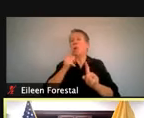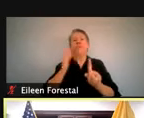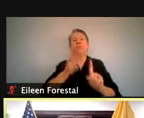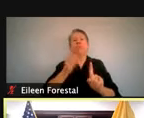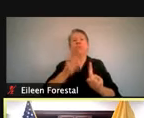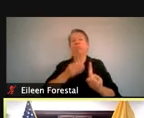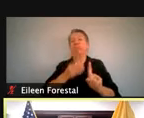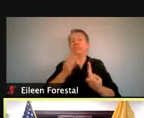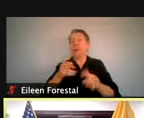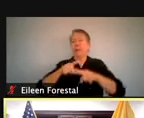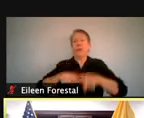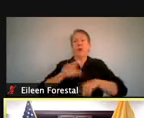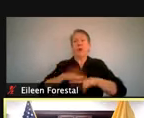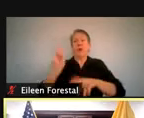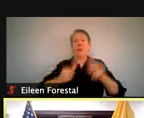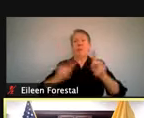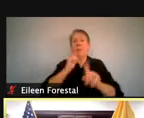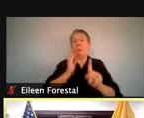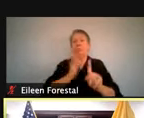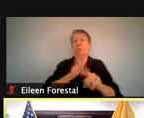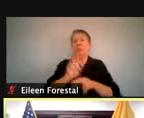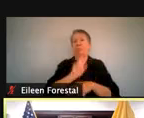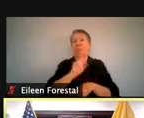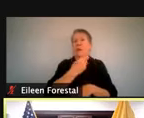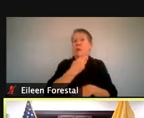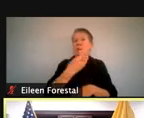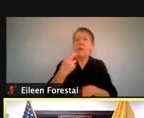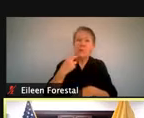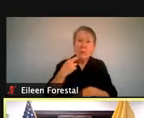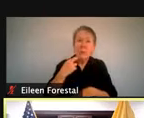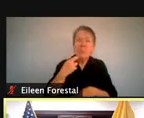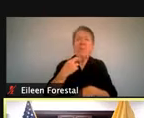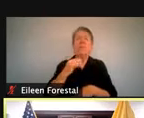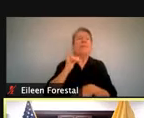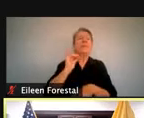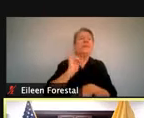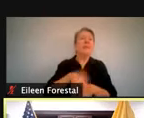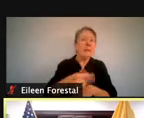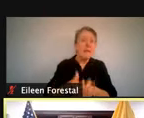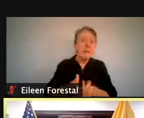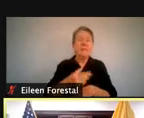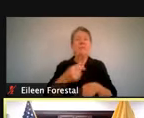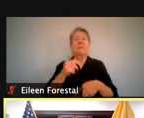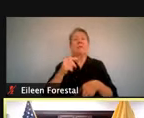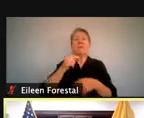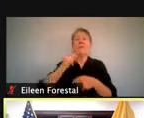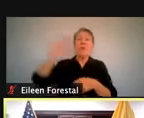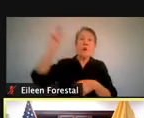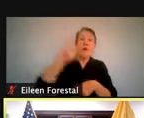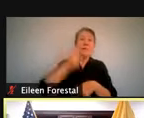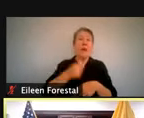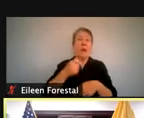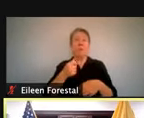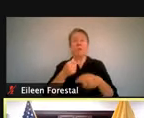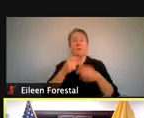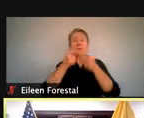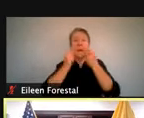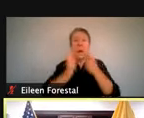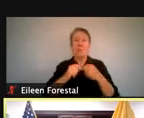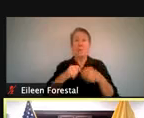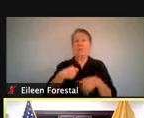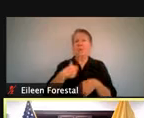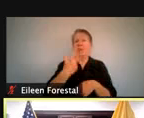the south. They are living the American dream, folks. They have 3 kids, one of whom graduated just this last